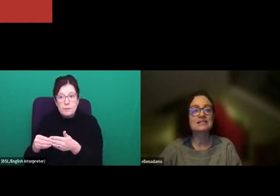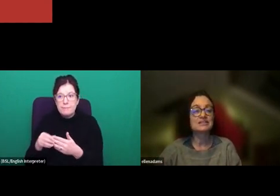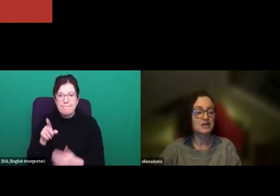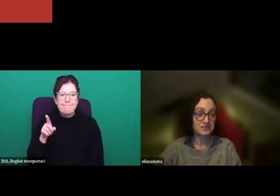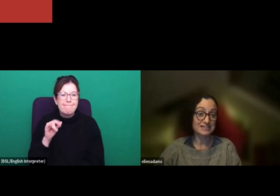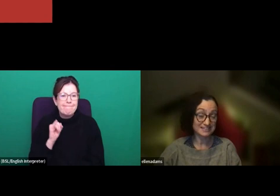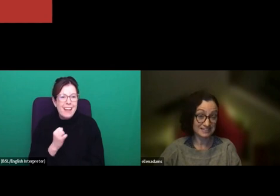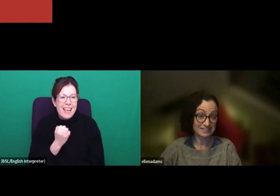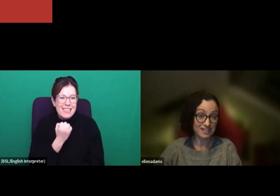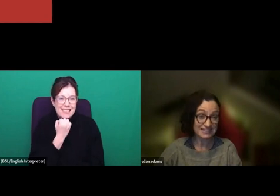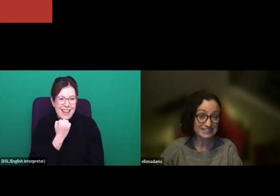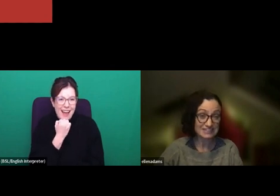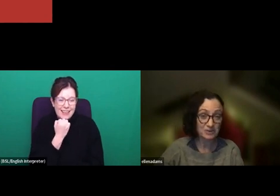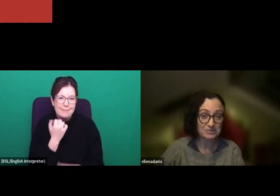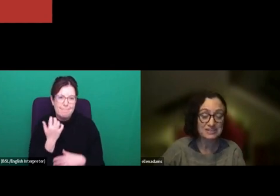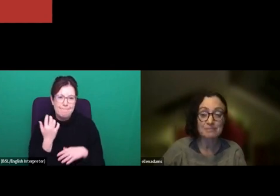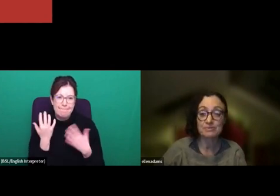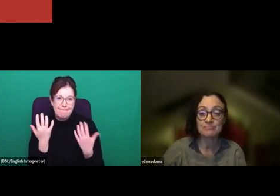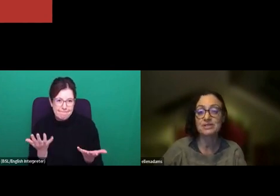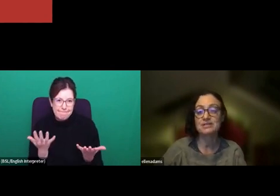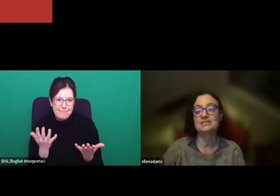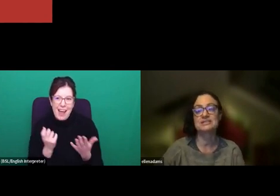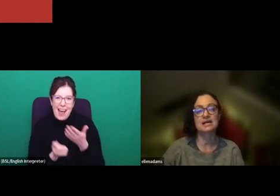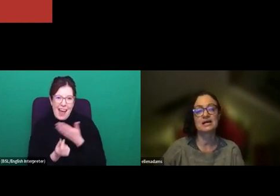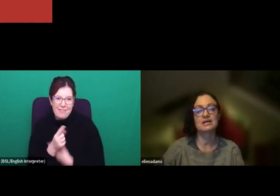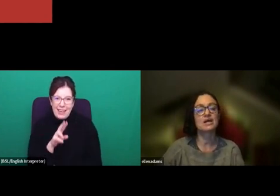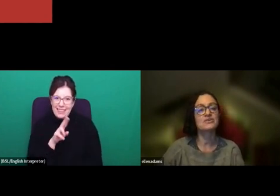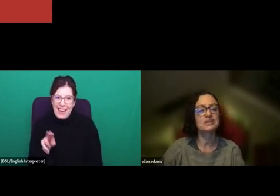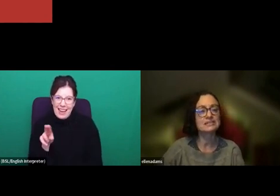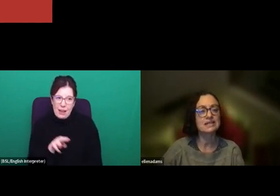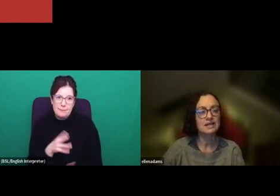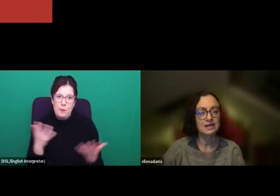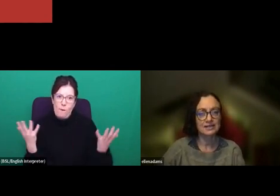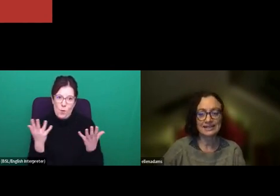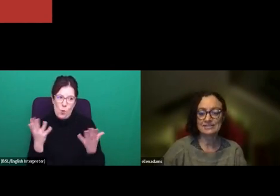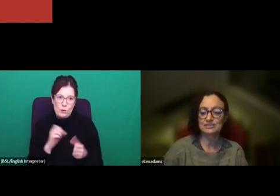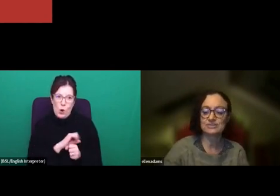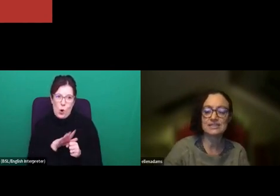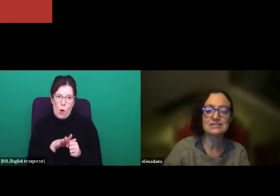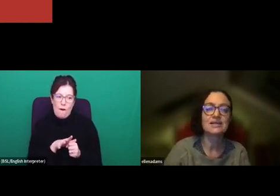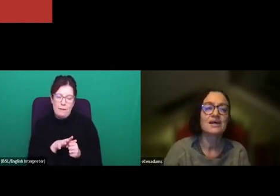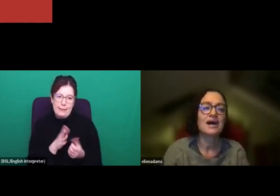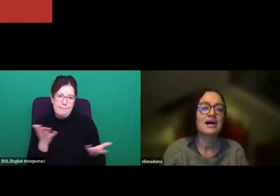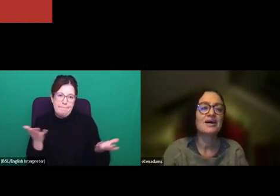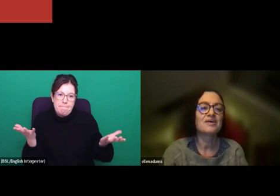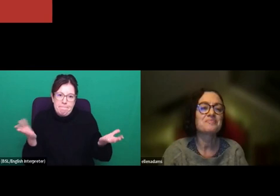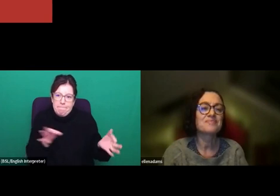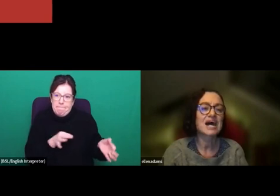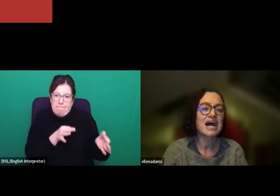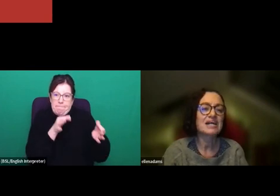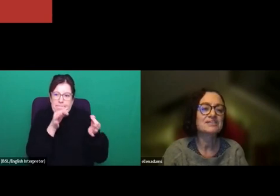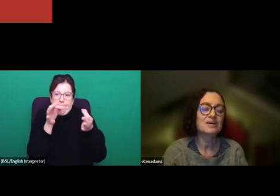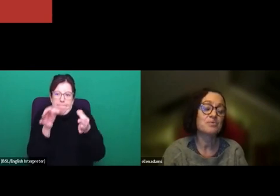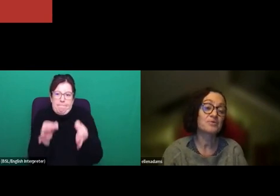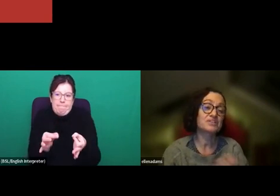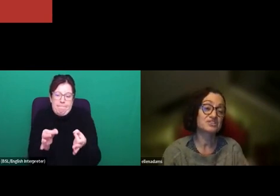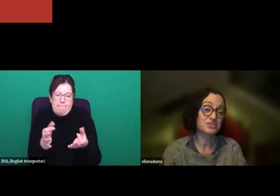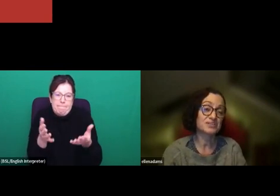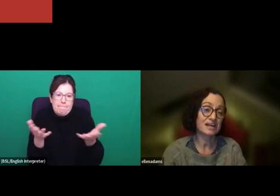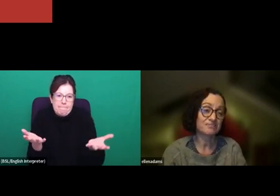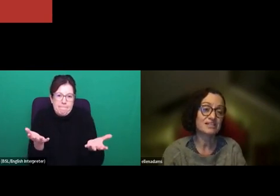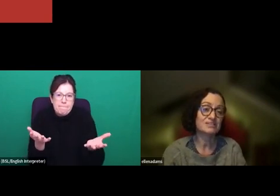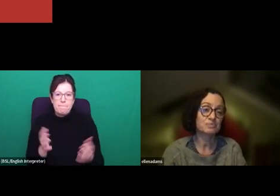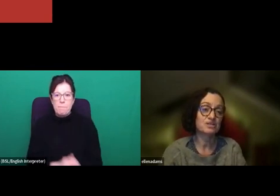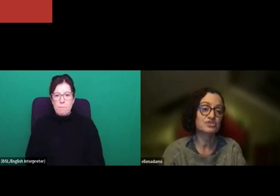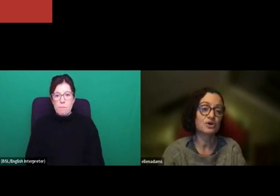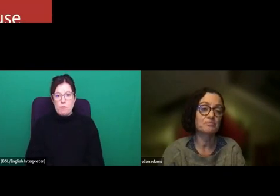and reader, know this event did not happen because COVID cancelled it. What we're going to do